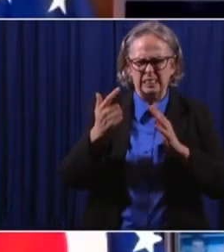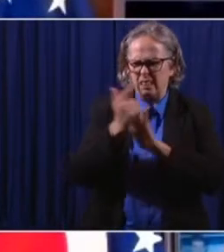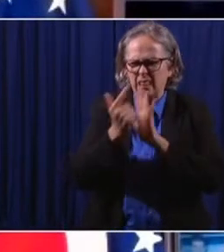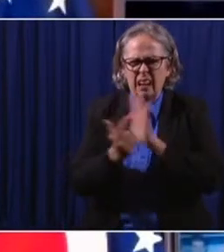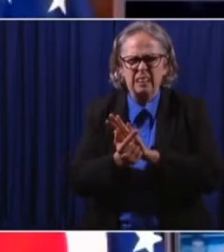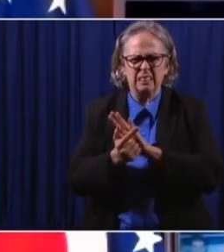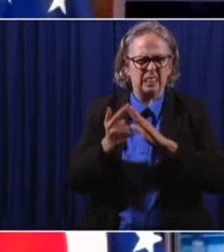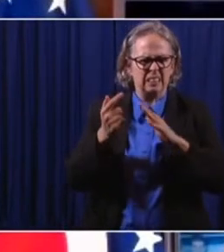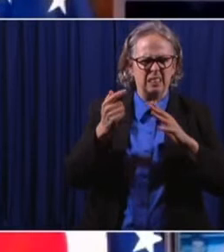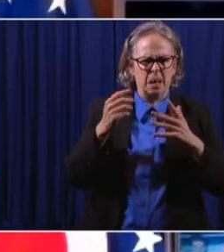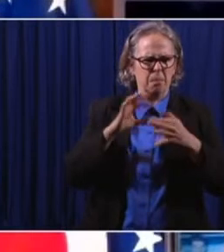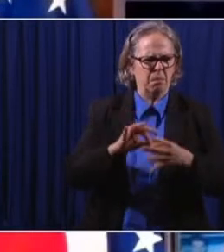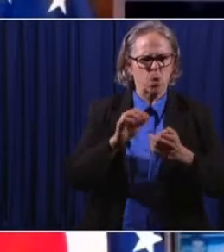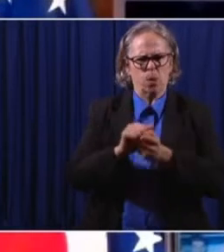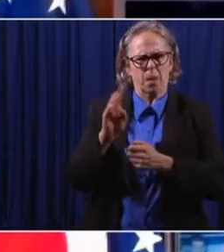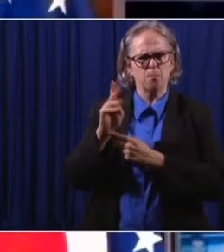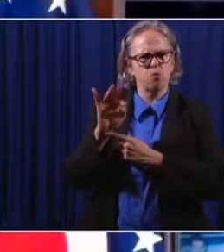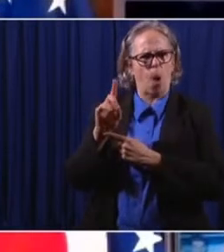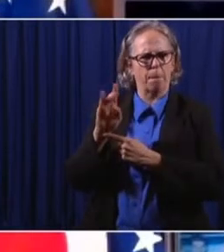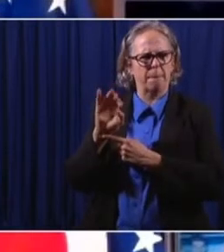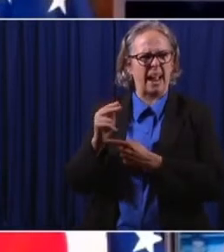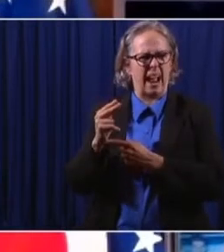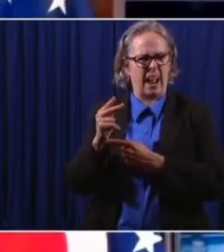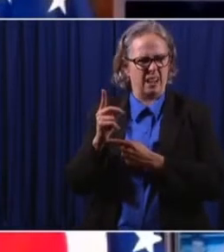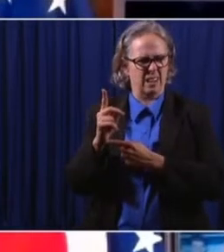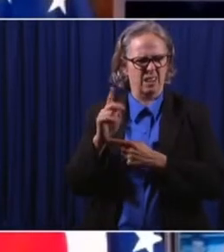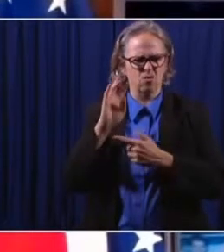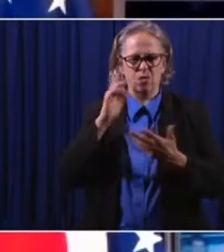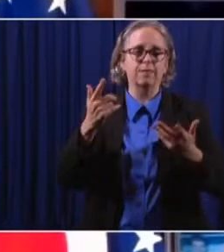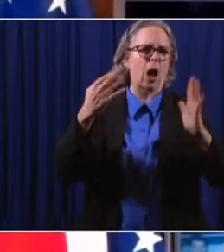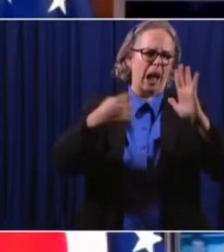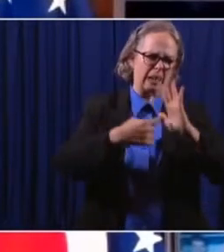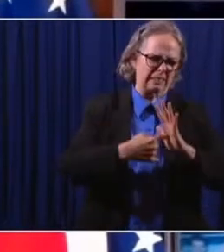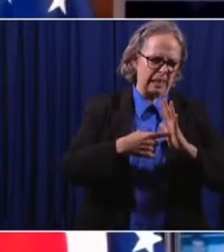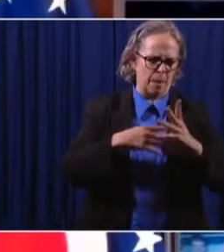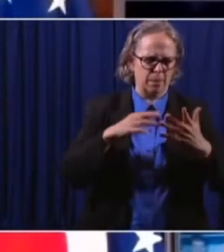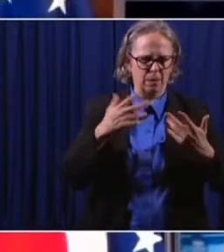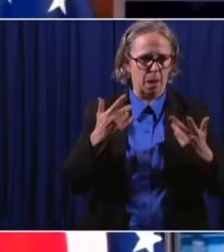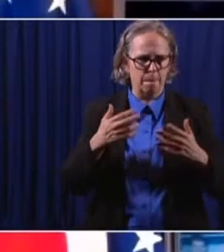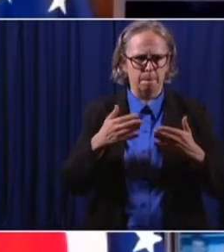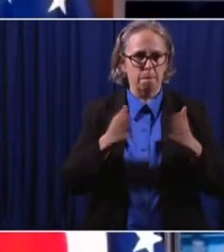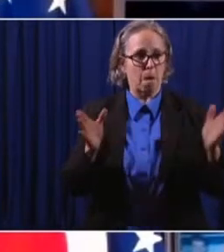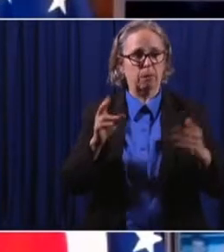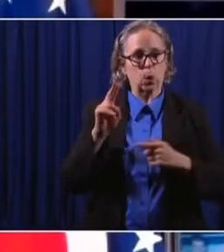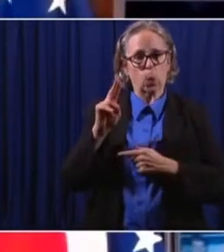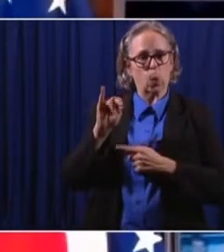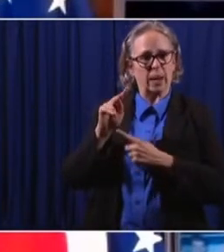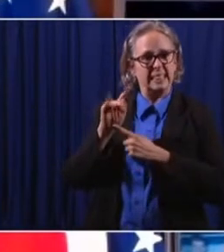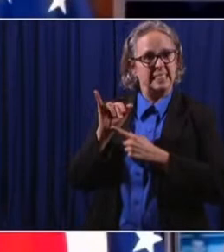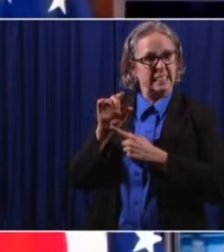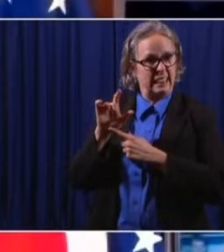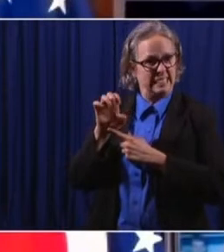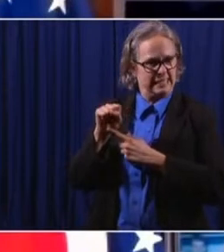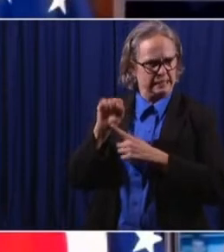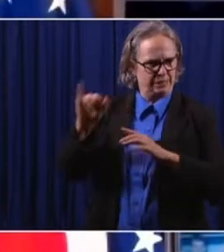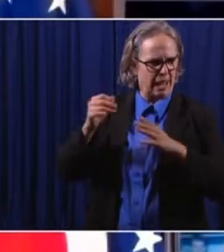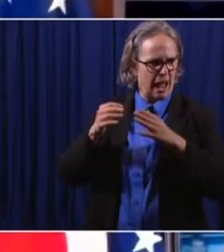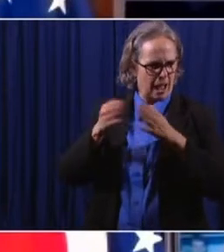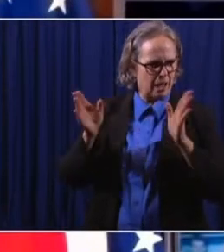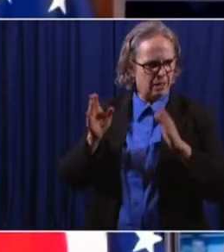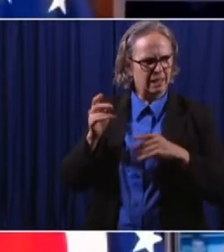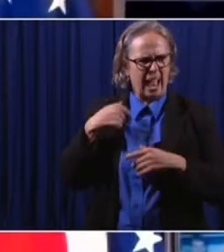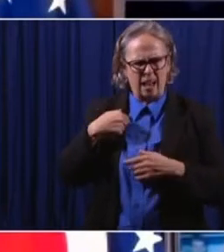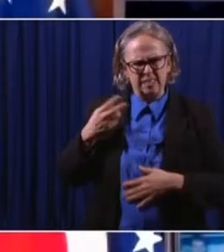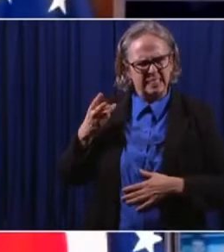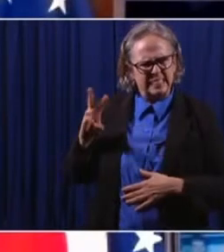broadband. For example, there are 16 definitions of public utility in Ohio law across 5 different agencies.